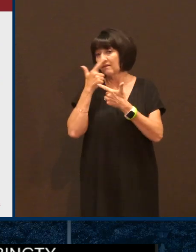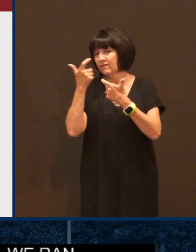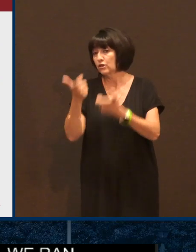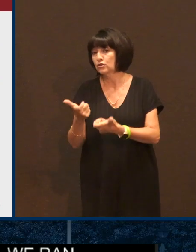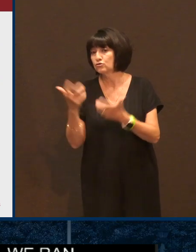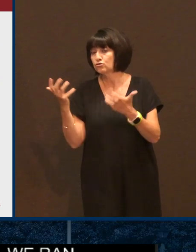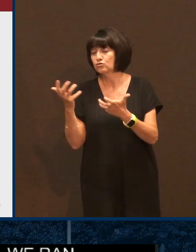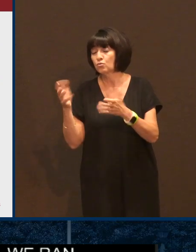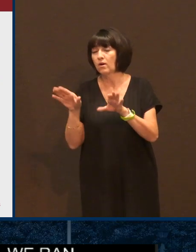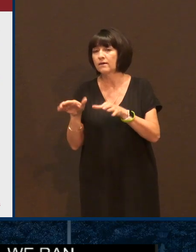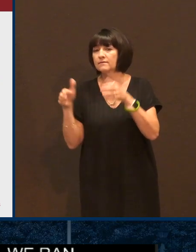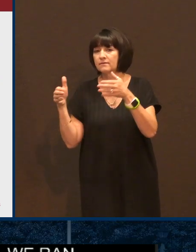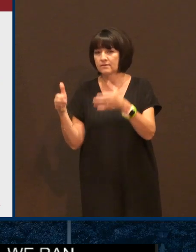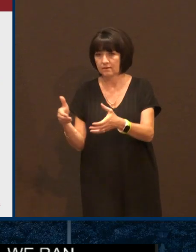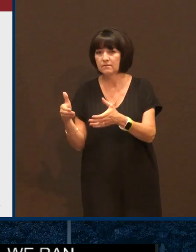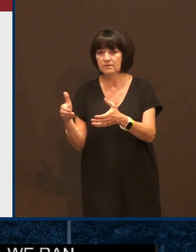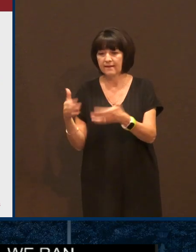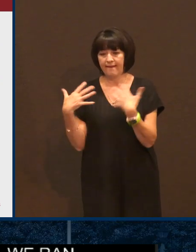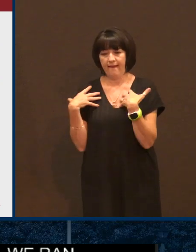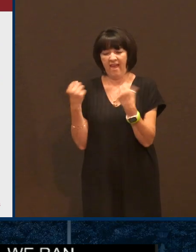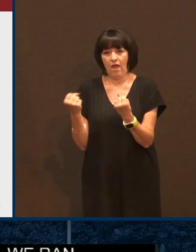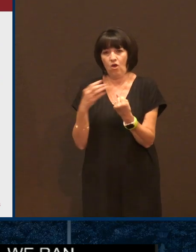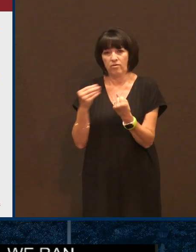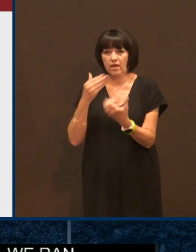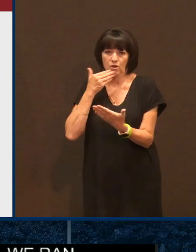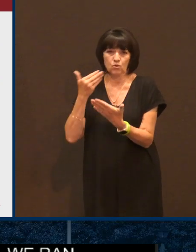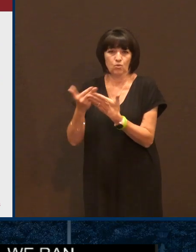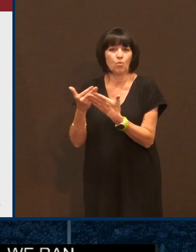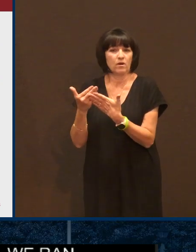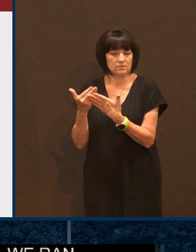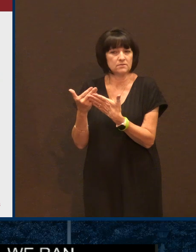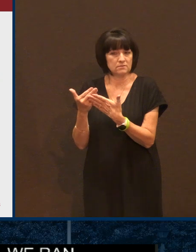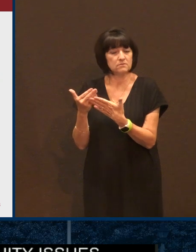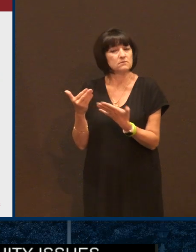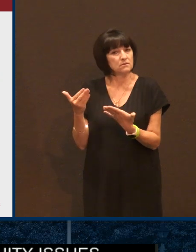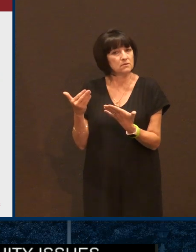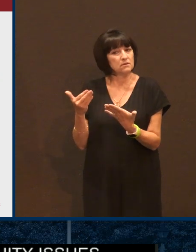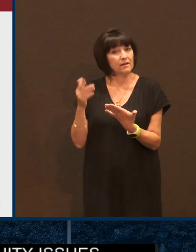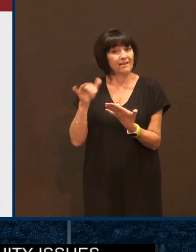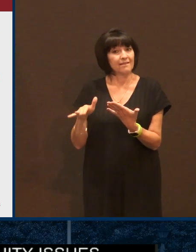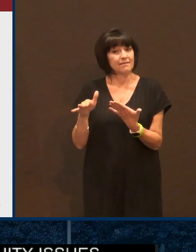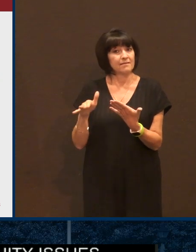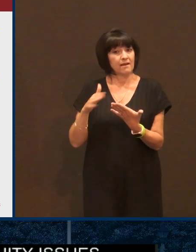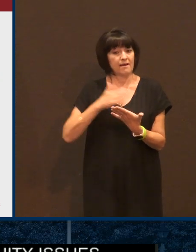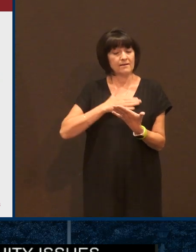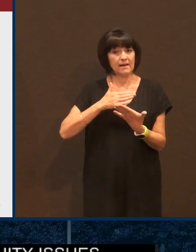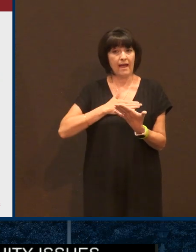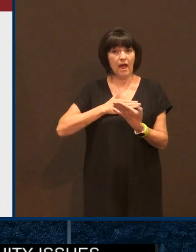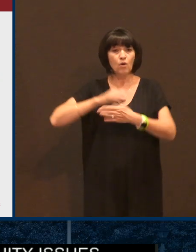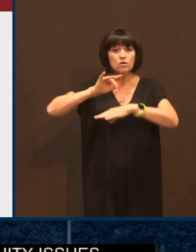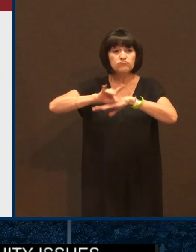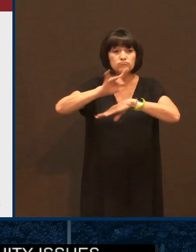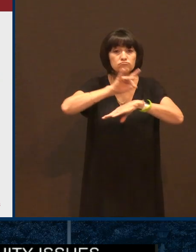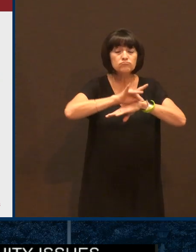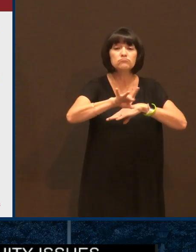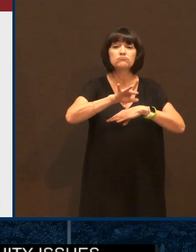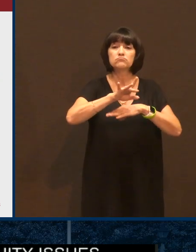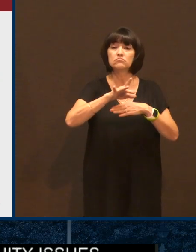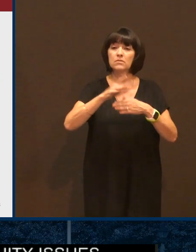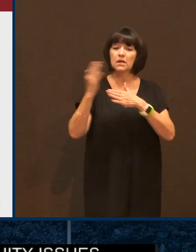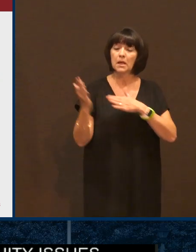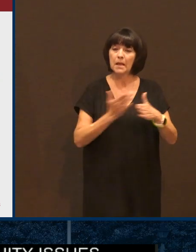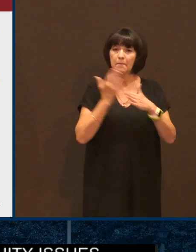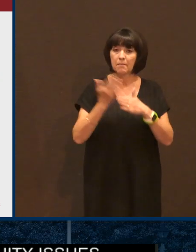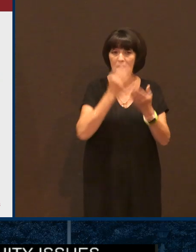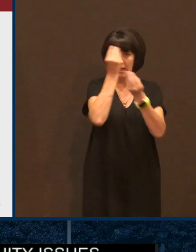the one that was geared toward health and wellness. So the guidance that you will be seeing coming out